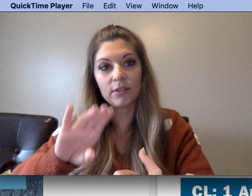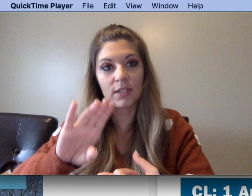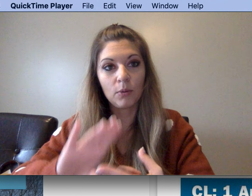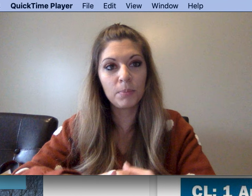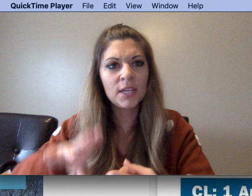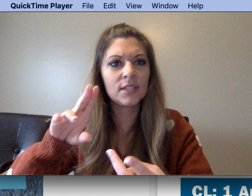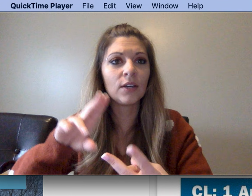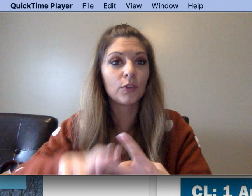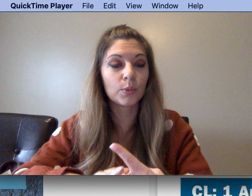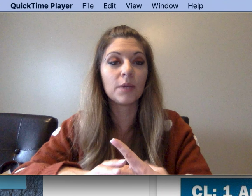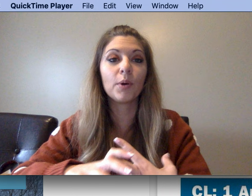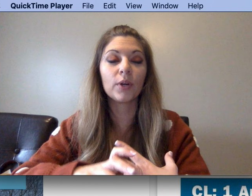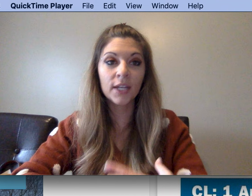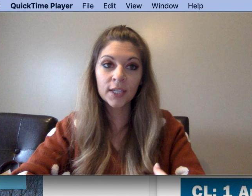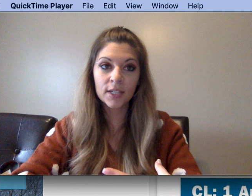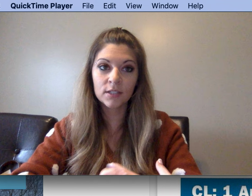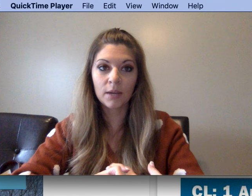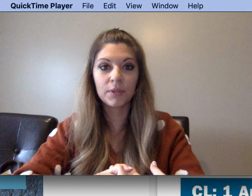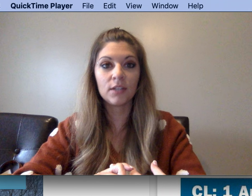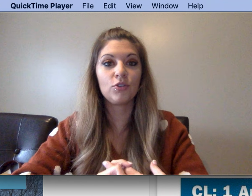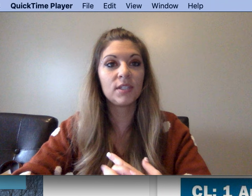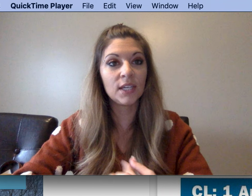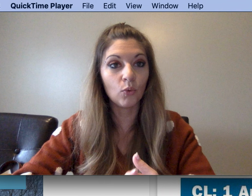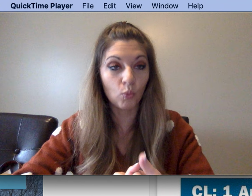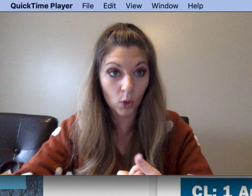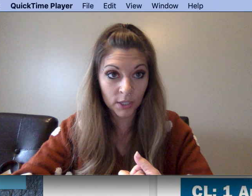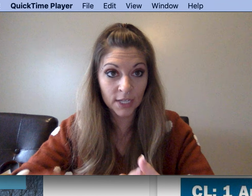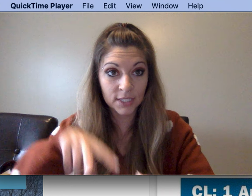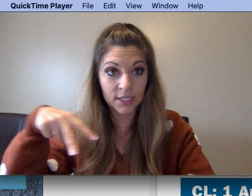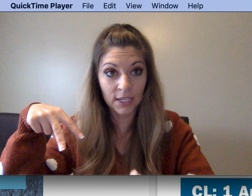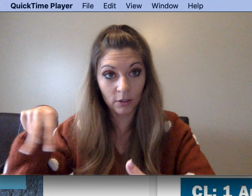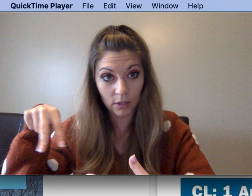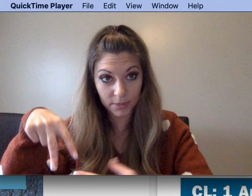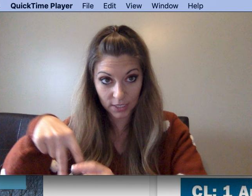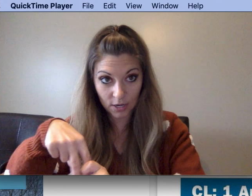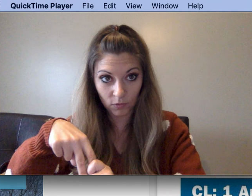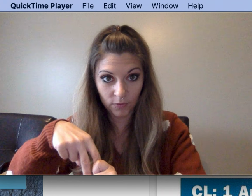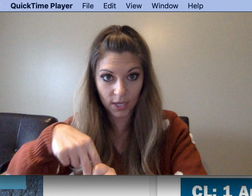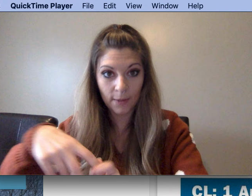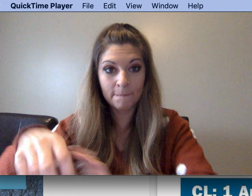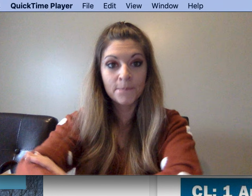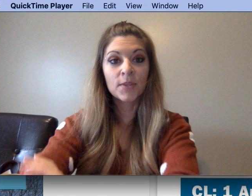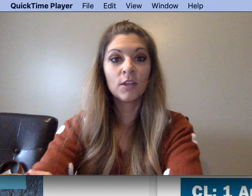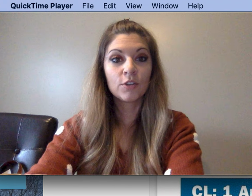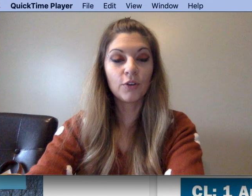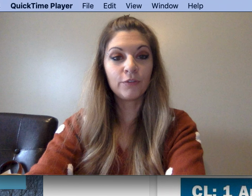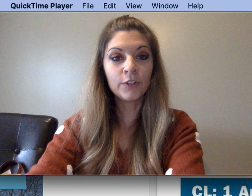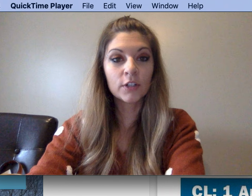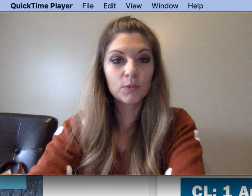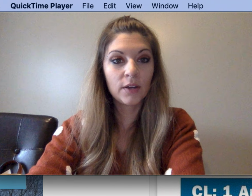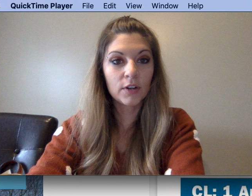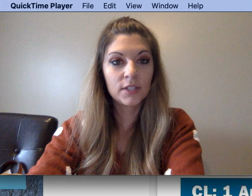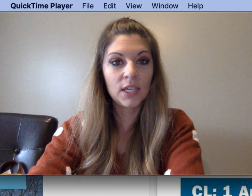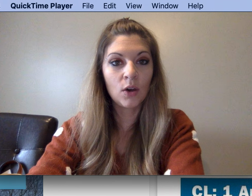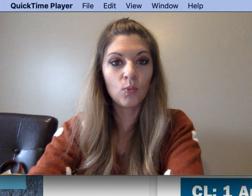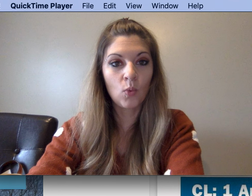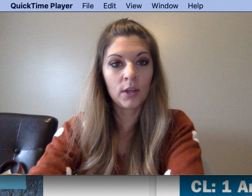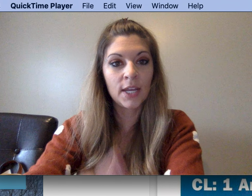talked about CLB, CL3, but we're going to get in depth into CL1 and CL upside down V. So first we have